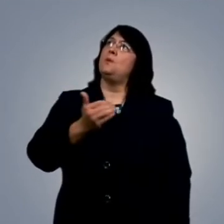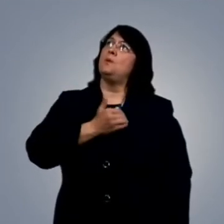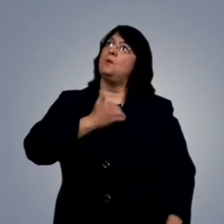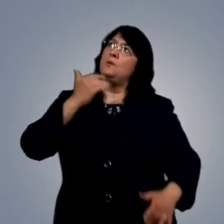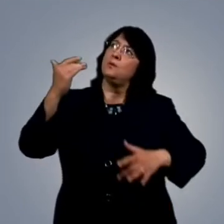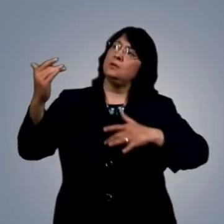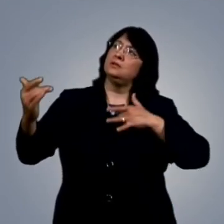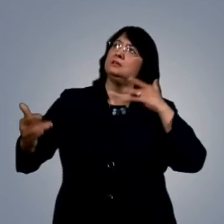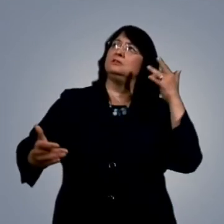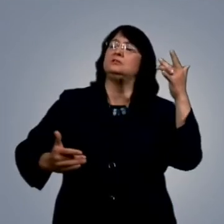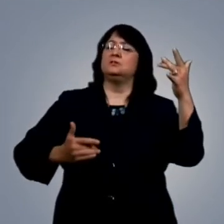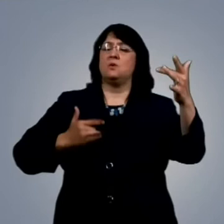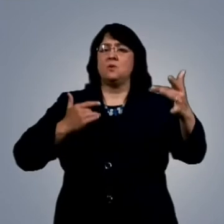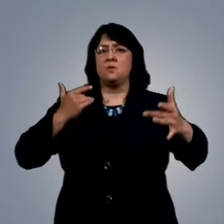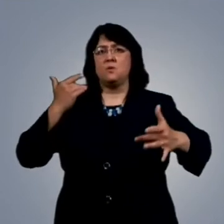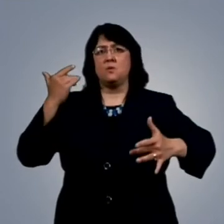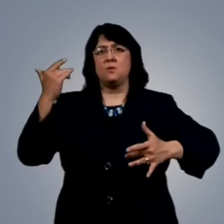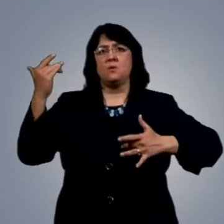soul